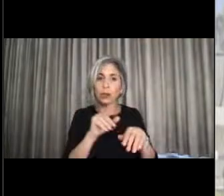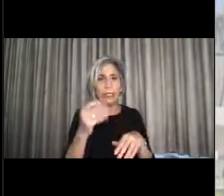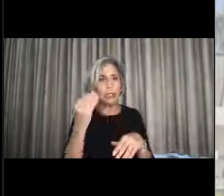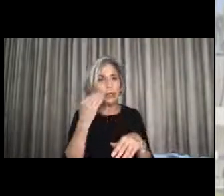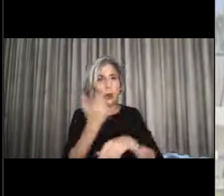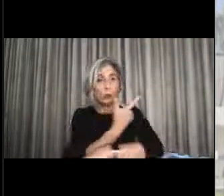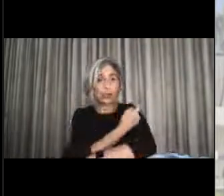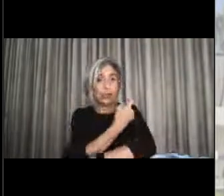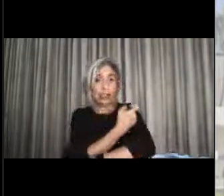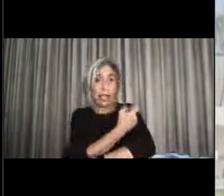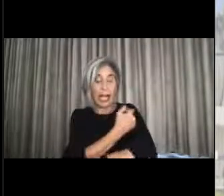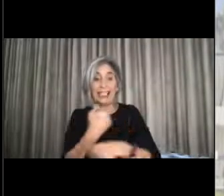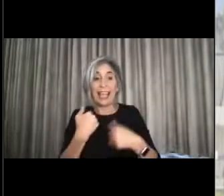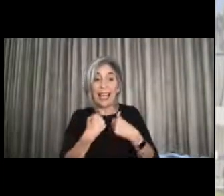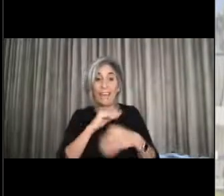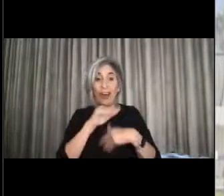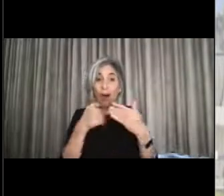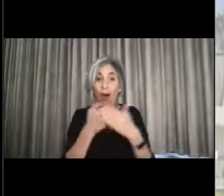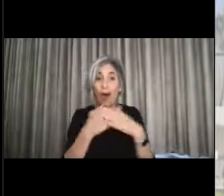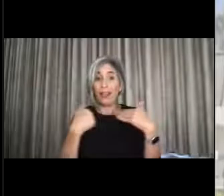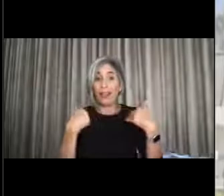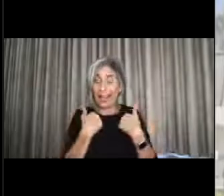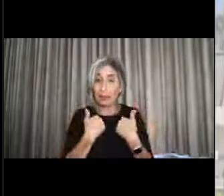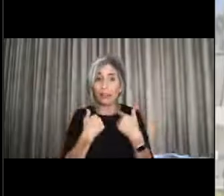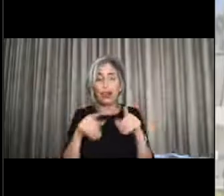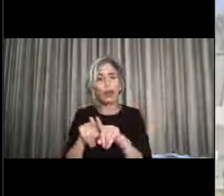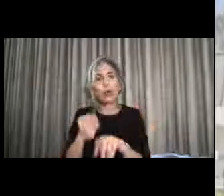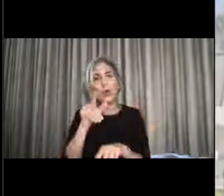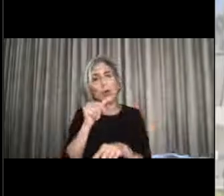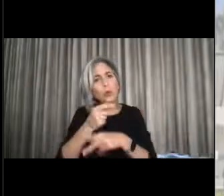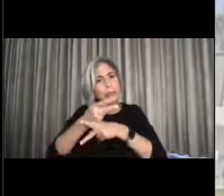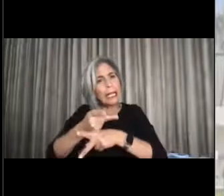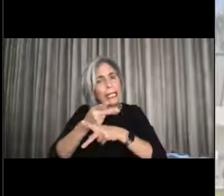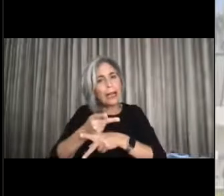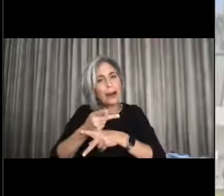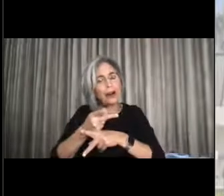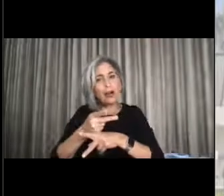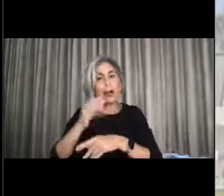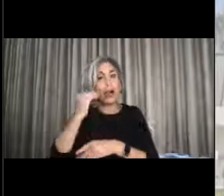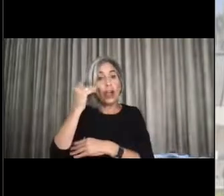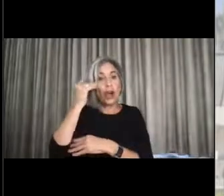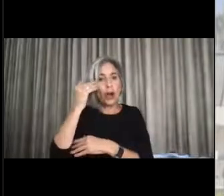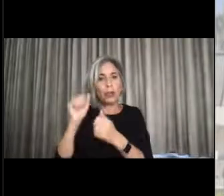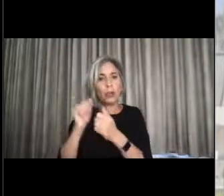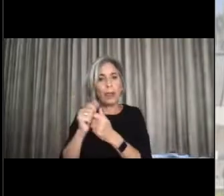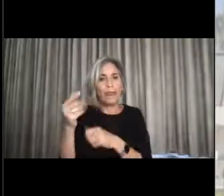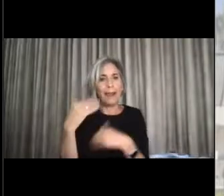and that we have an adult caretaker who's going to remain with the animals to keep them safe, fed, and comfortable.